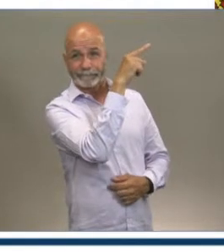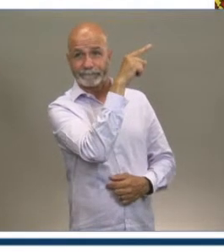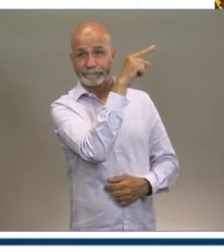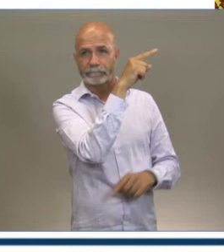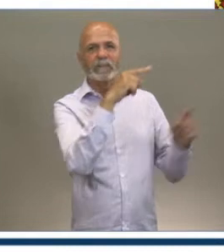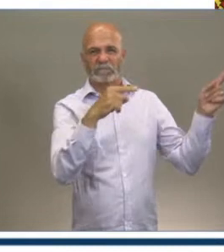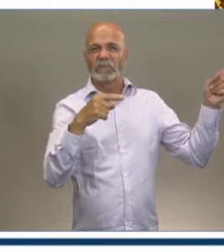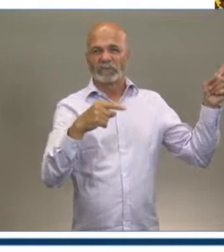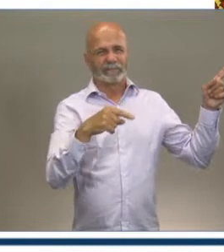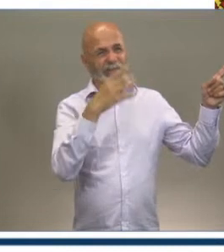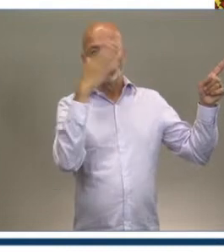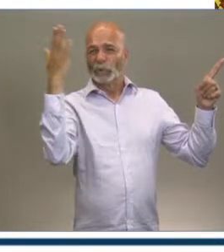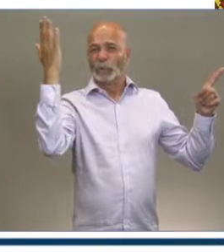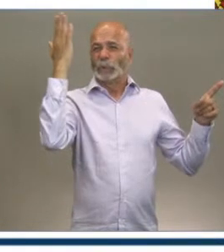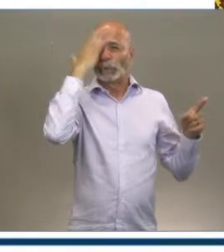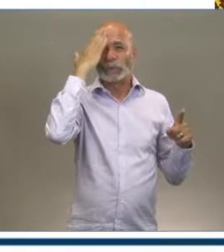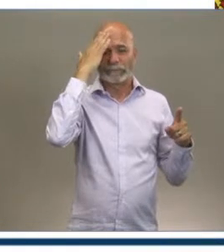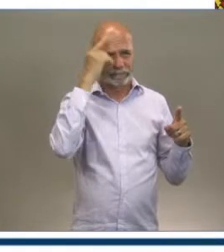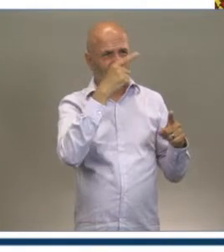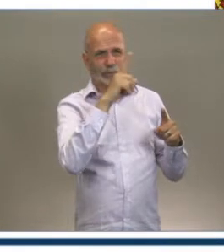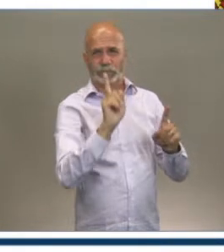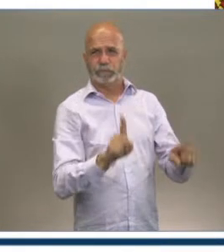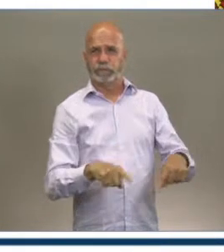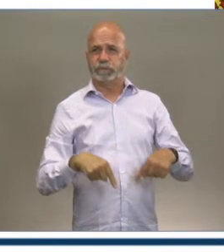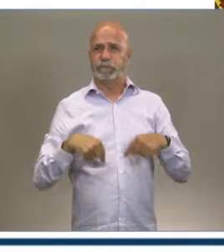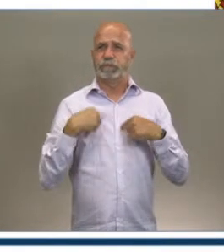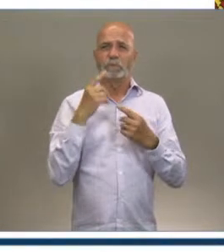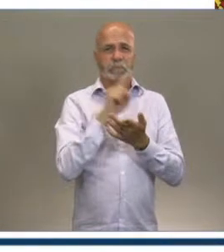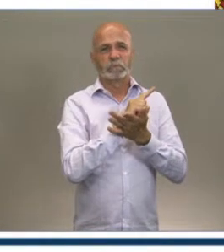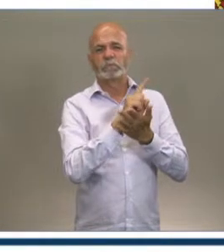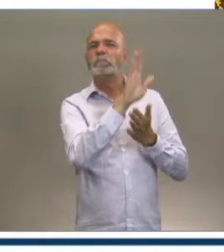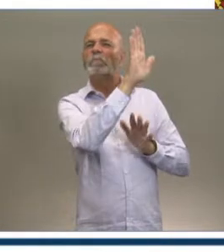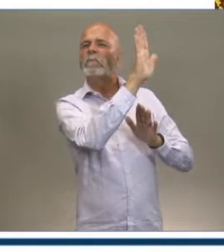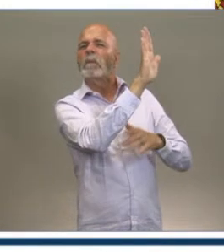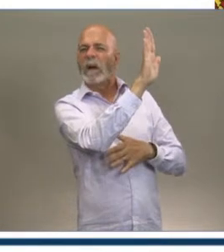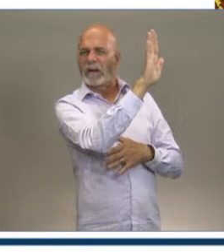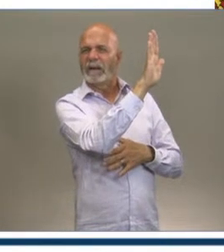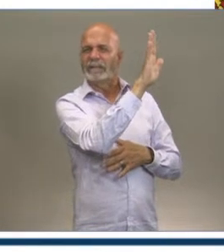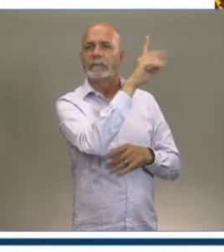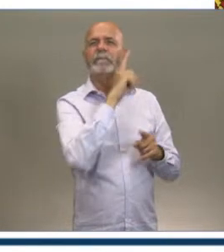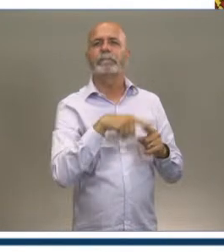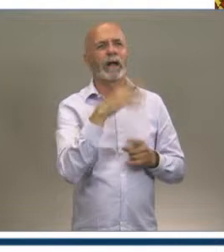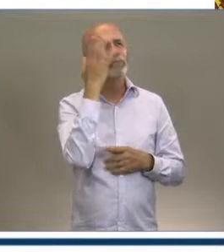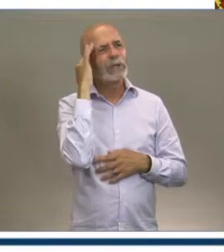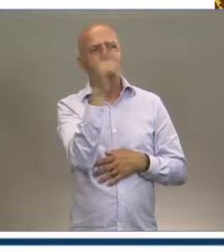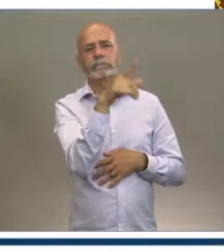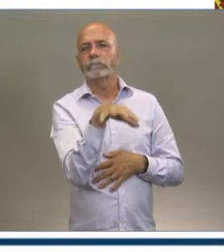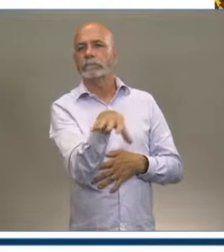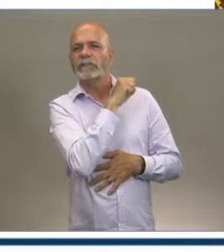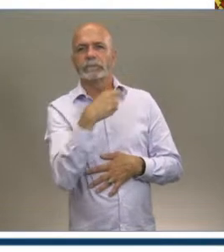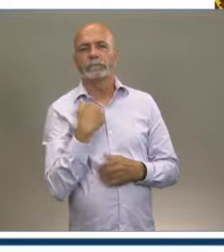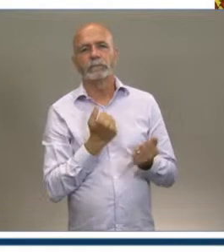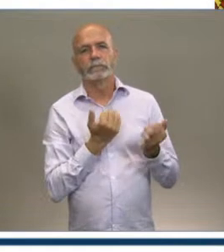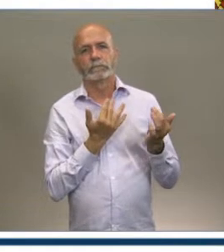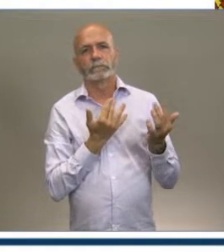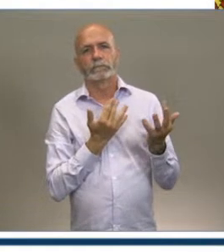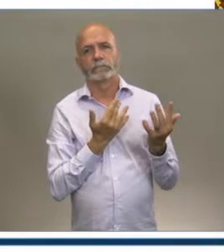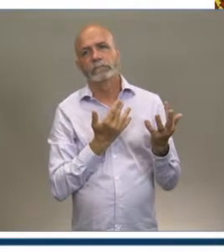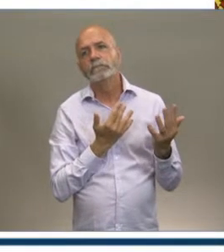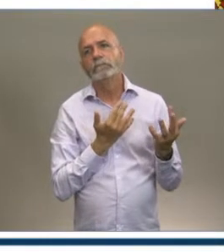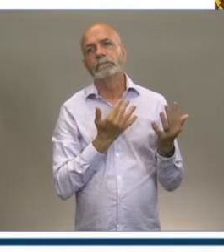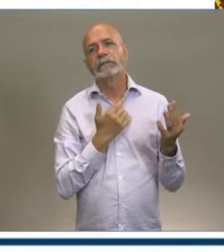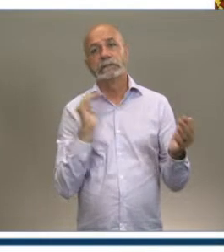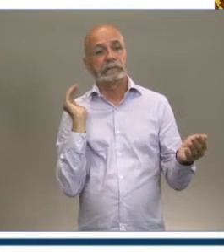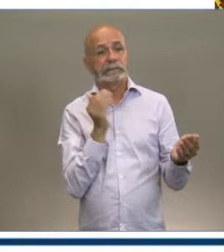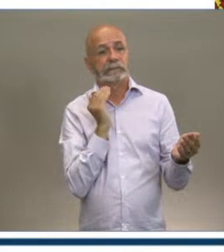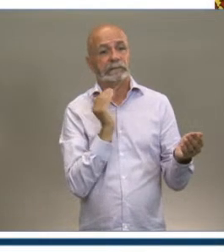better part of a week. Why have you waited until the eve of reopening to the Atlantic provinces